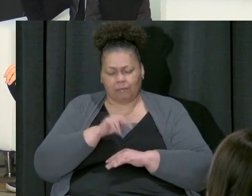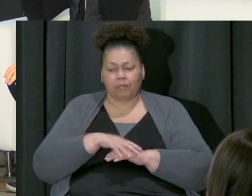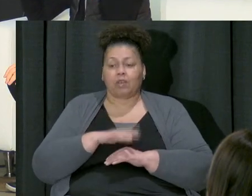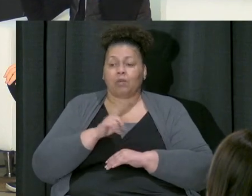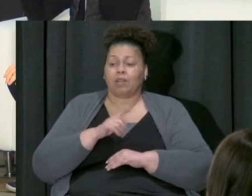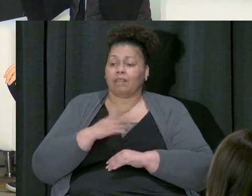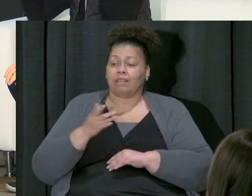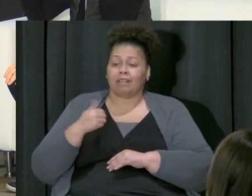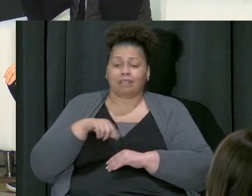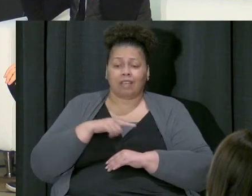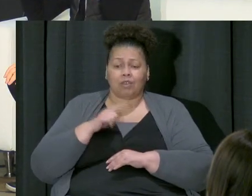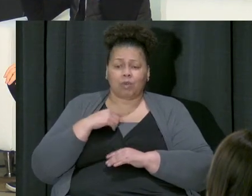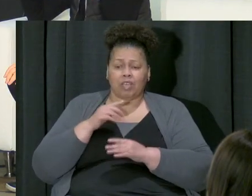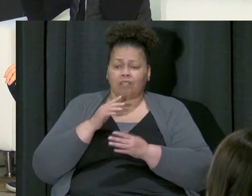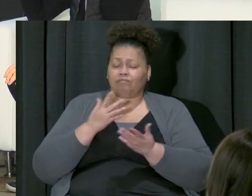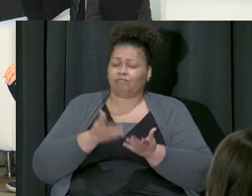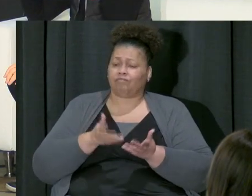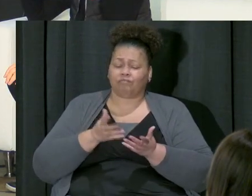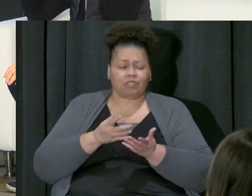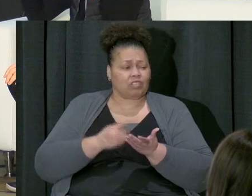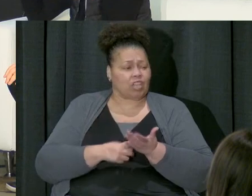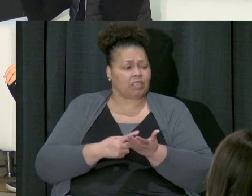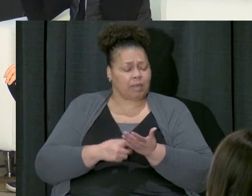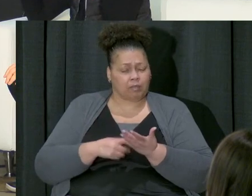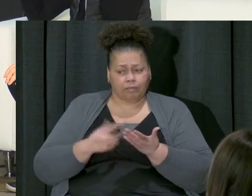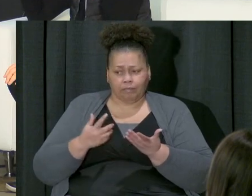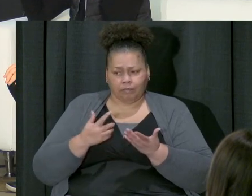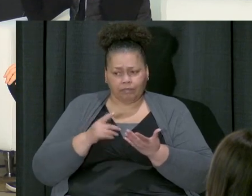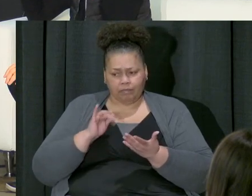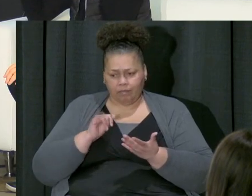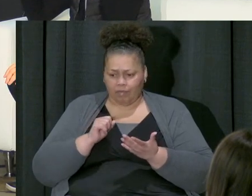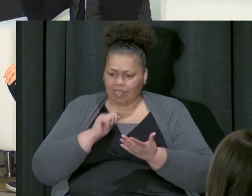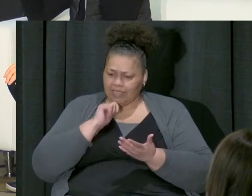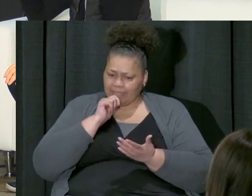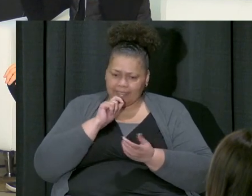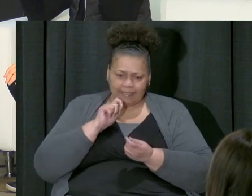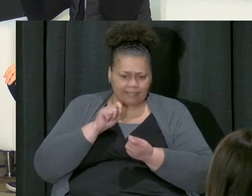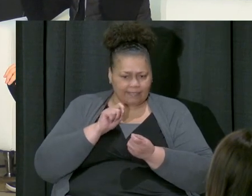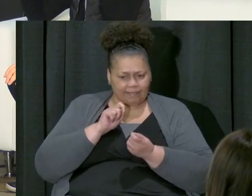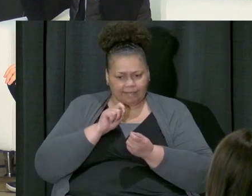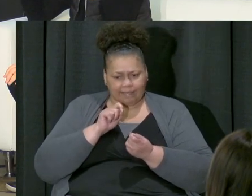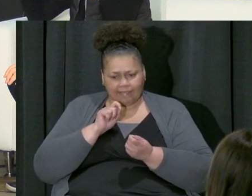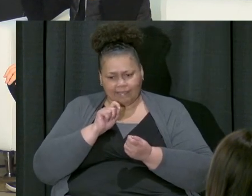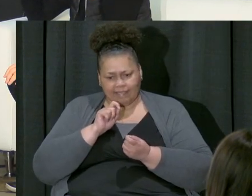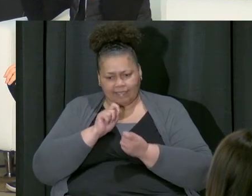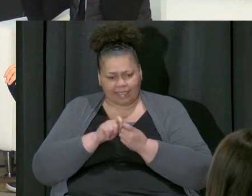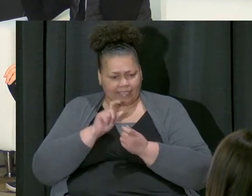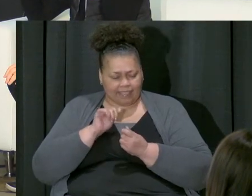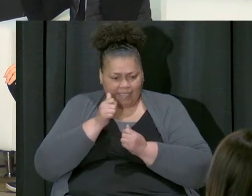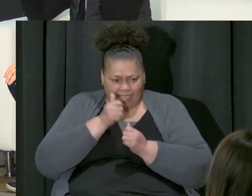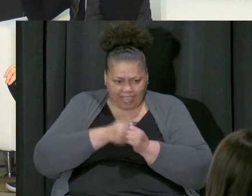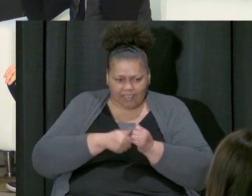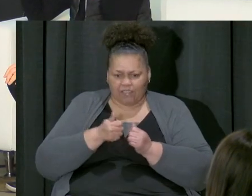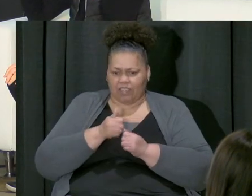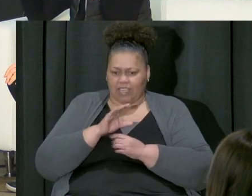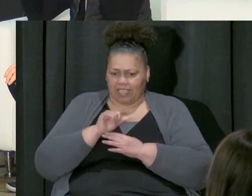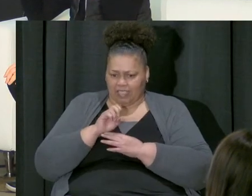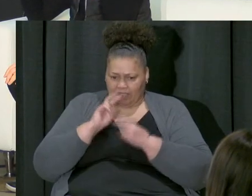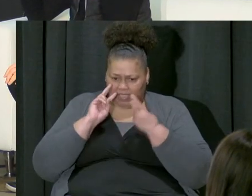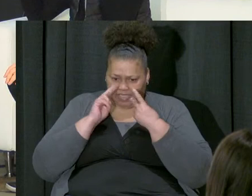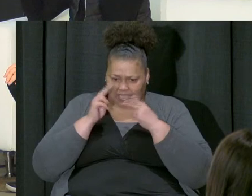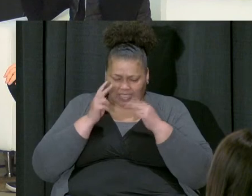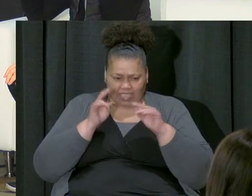about are, one is, there's not necessarily every case of dyslexia is the same. And you've kind of highlighted